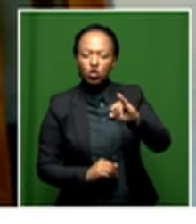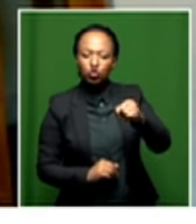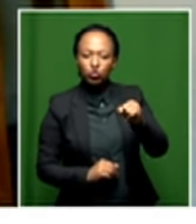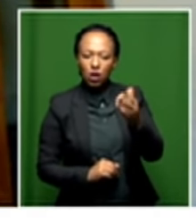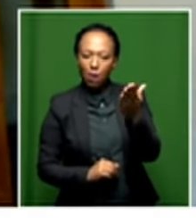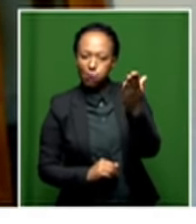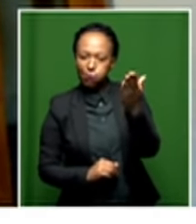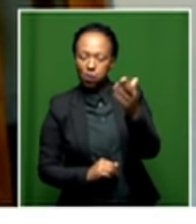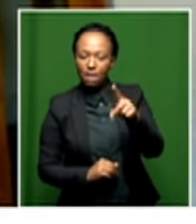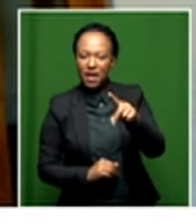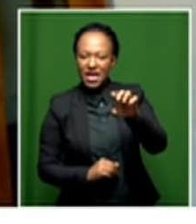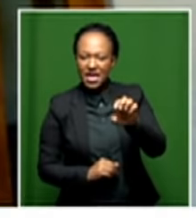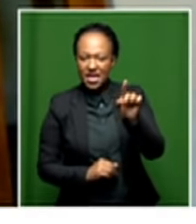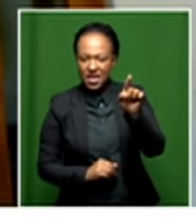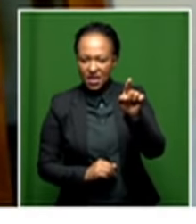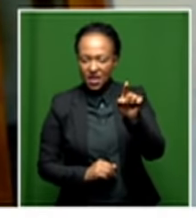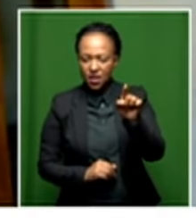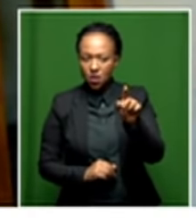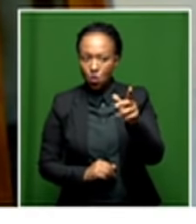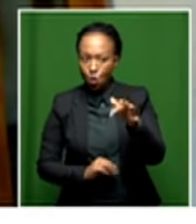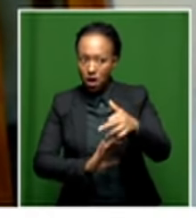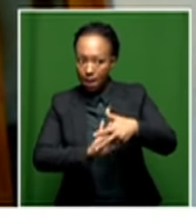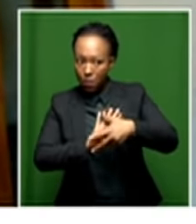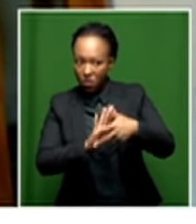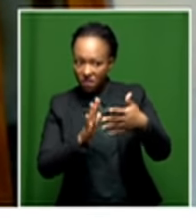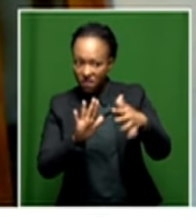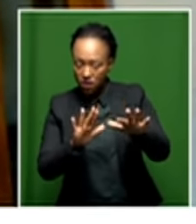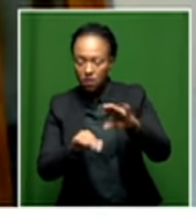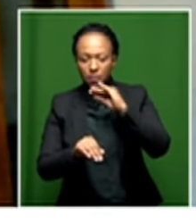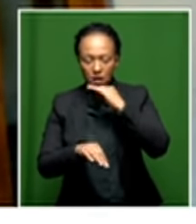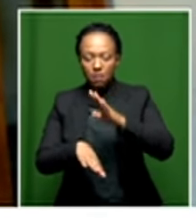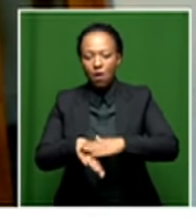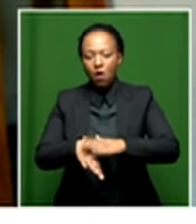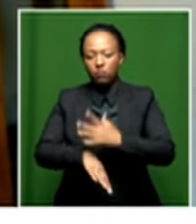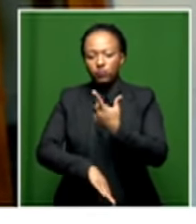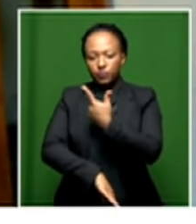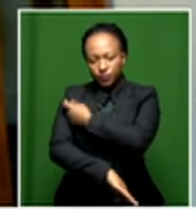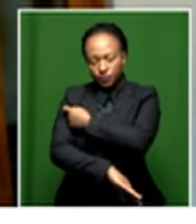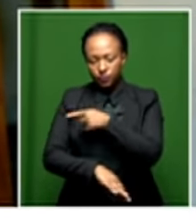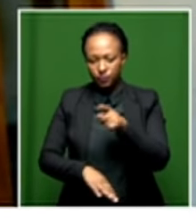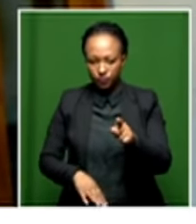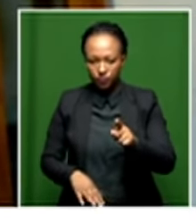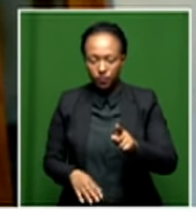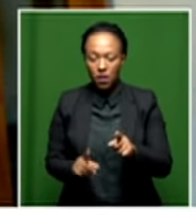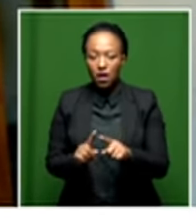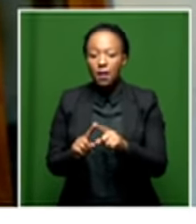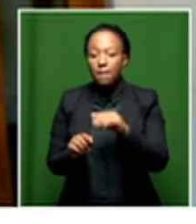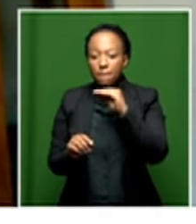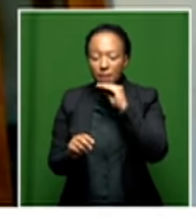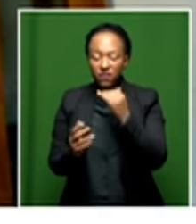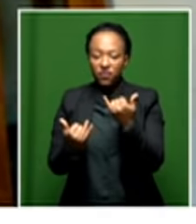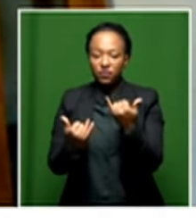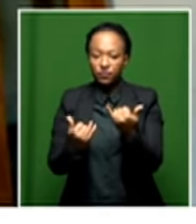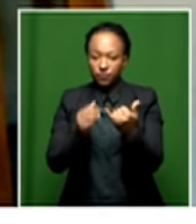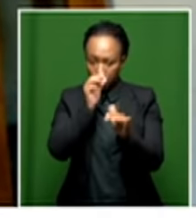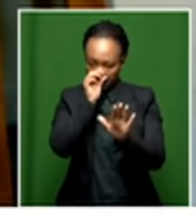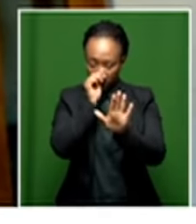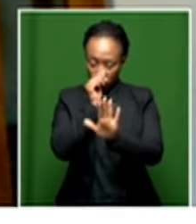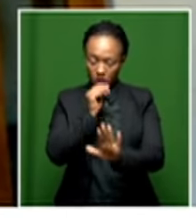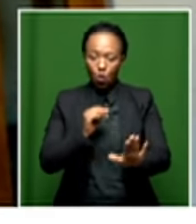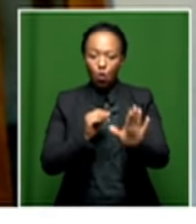Gabberta. Once if we have that, we will have more vaccines. So for now, we have around about 1